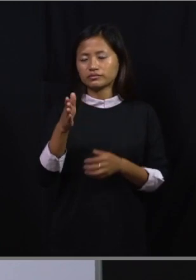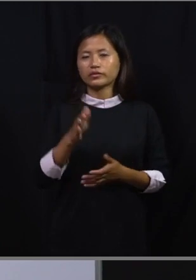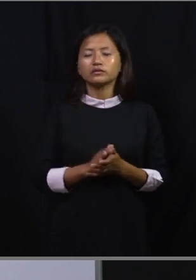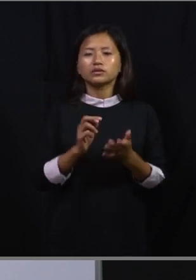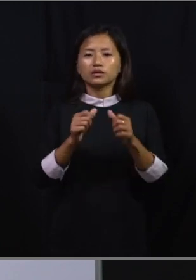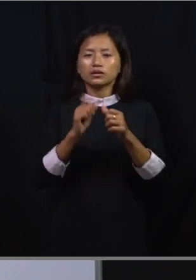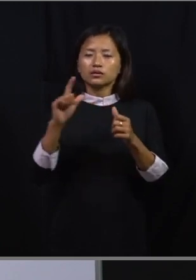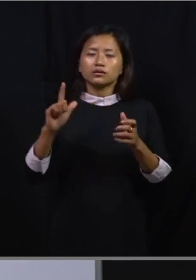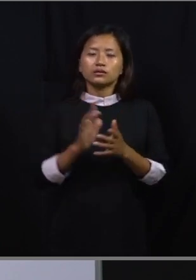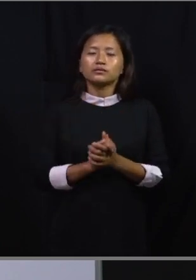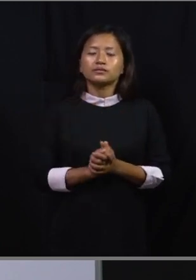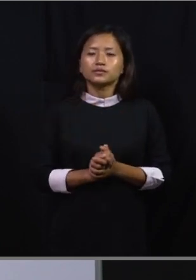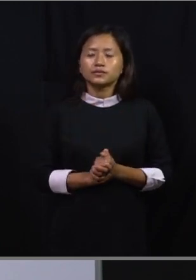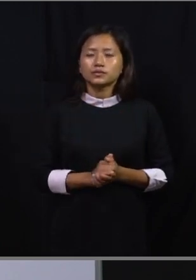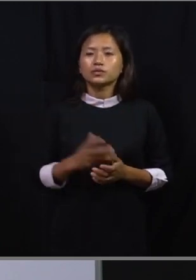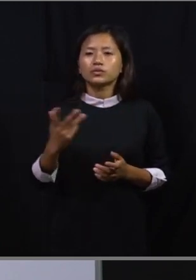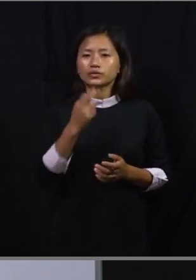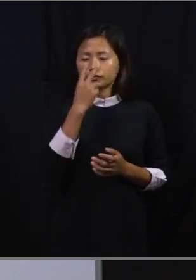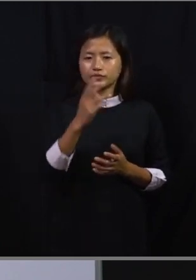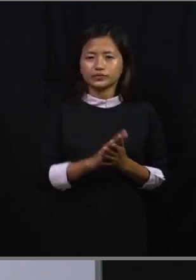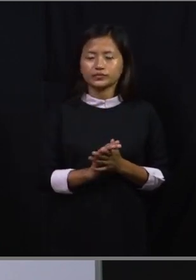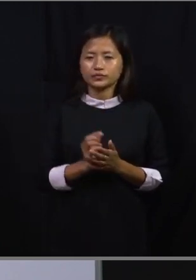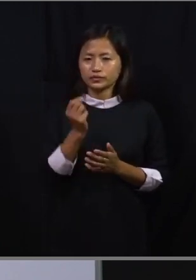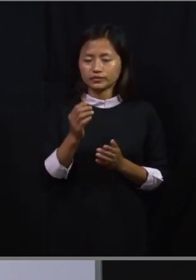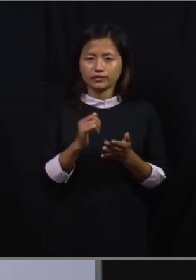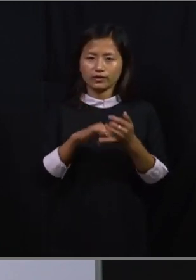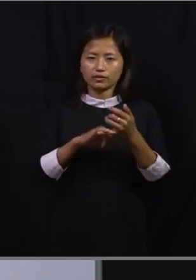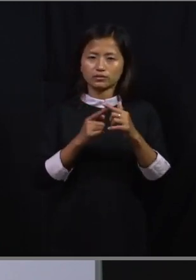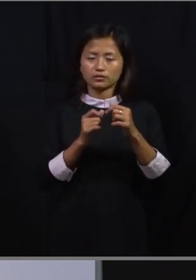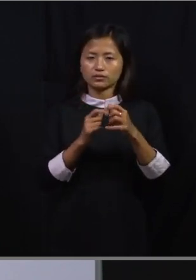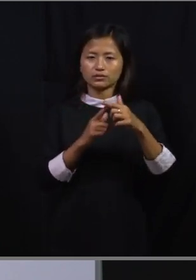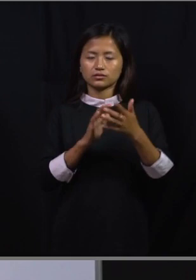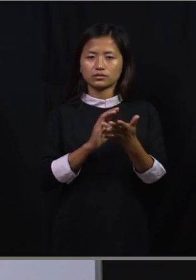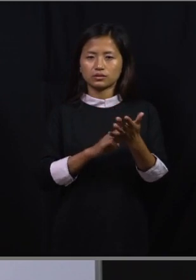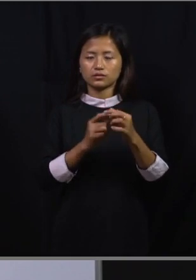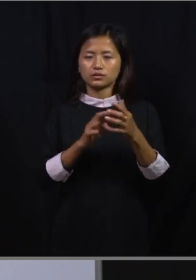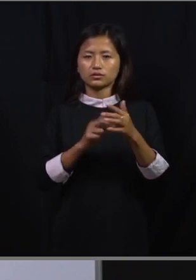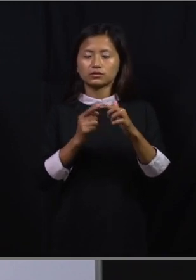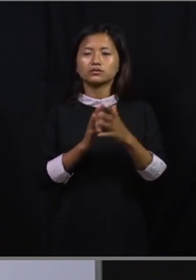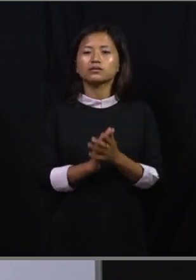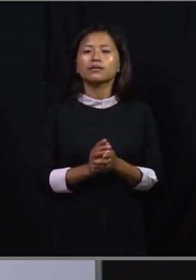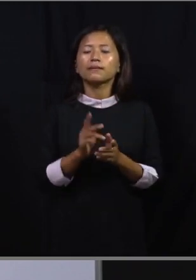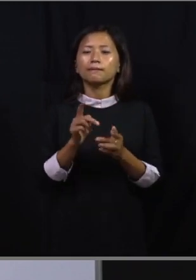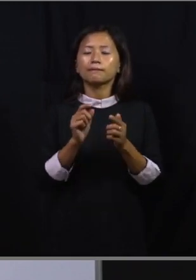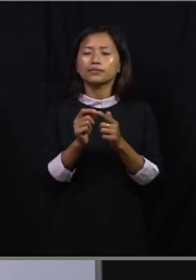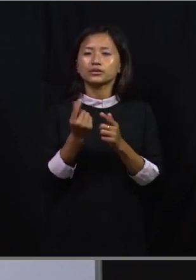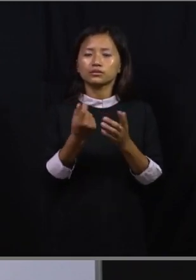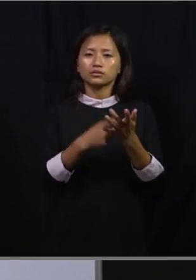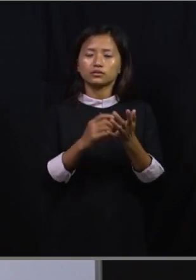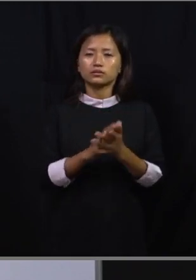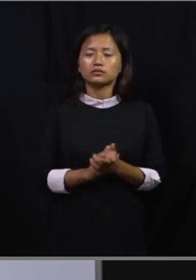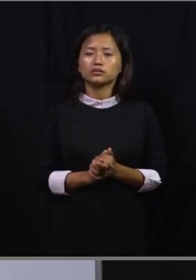So these are the views where some of the few statements, they say that the purpose of the non-alignment movement